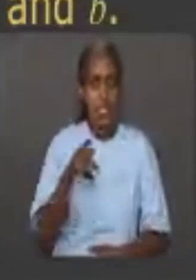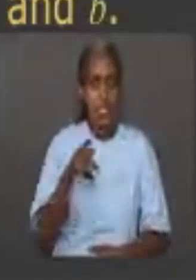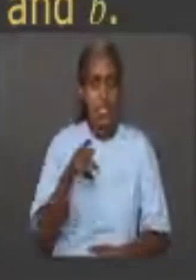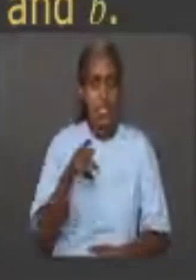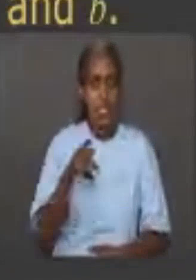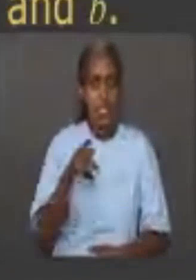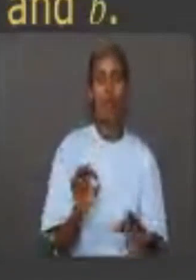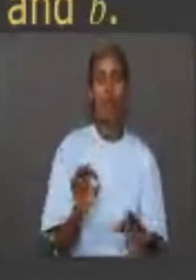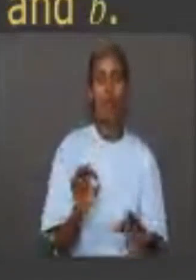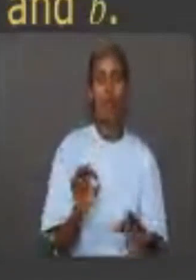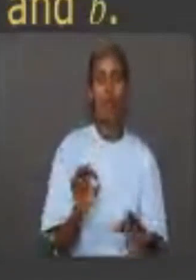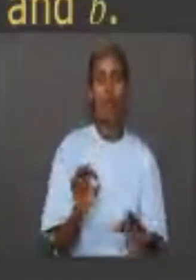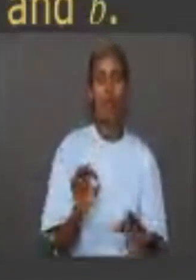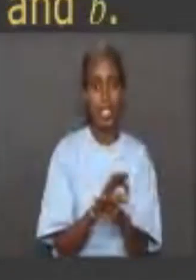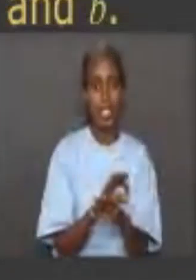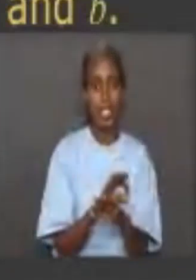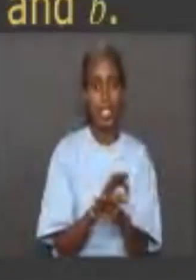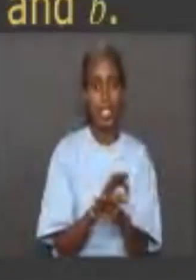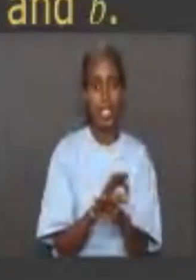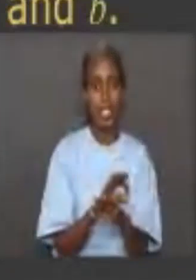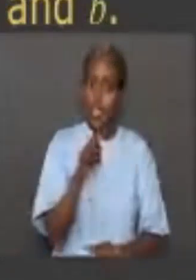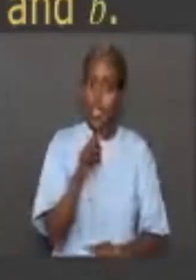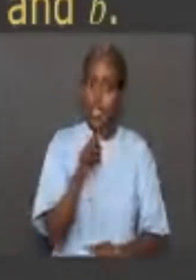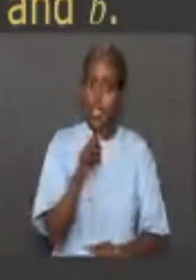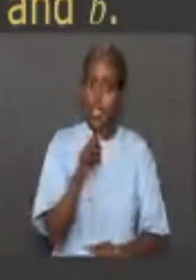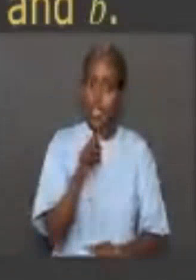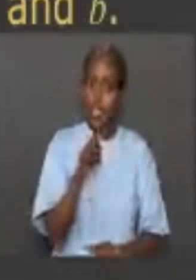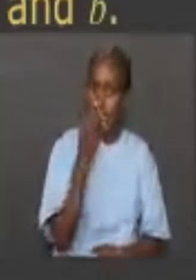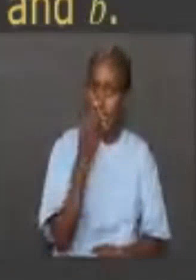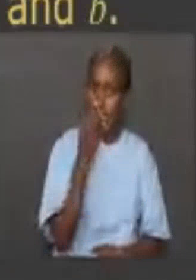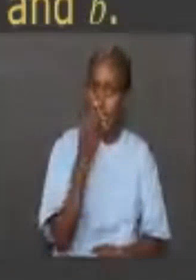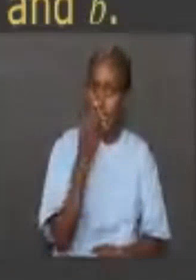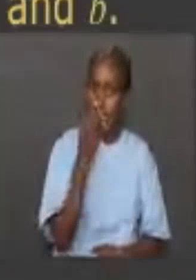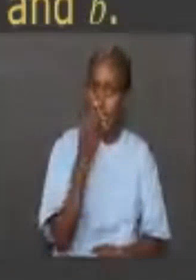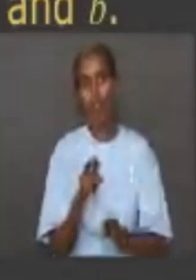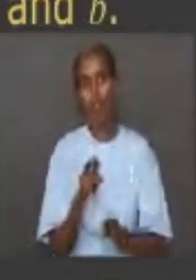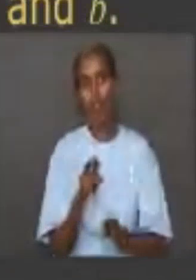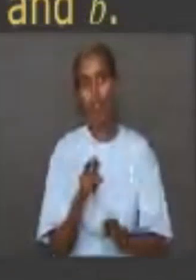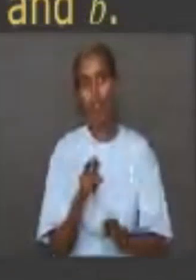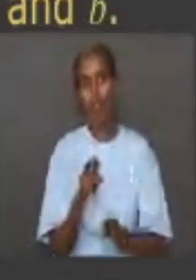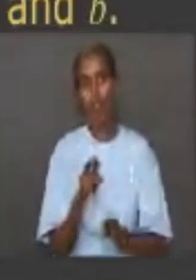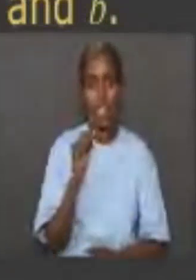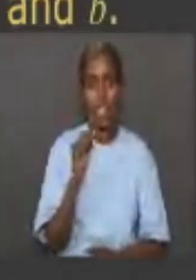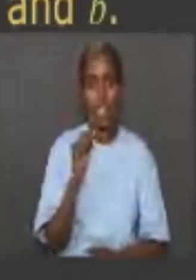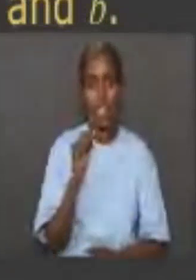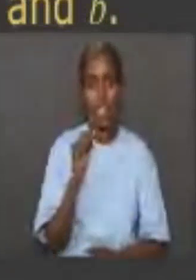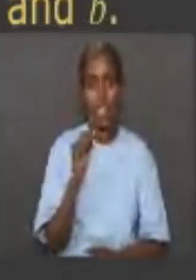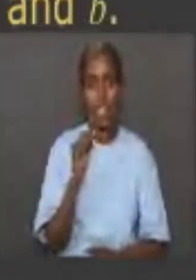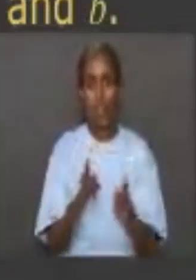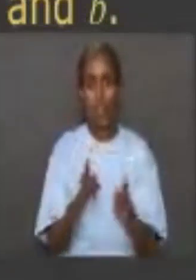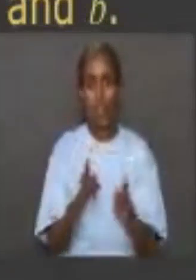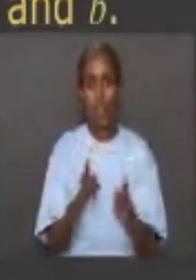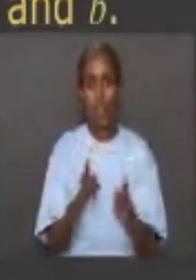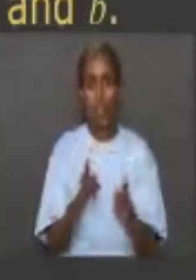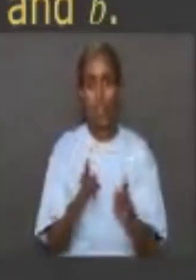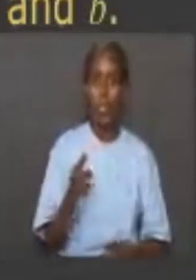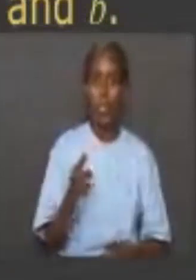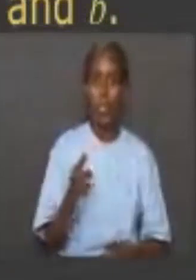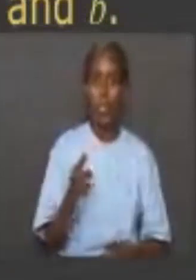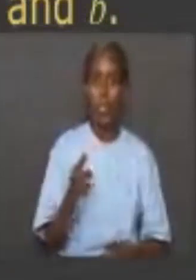function, such that f of a and f of b have opposite